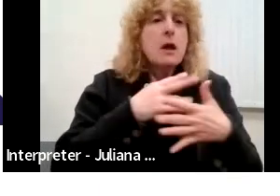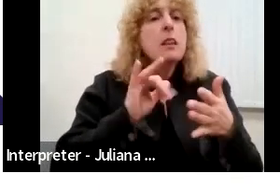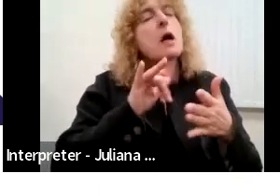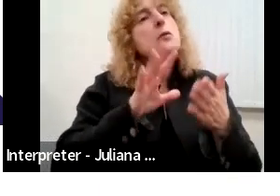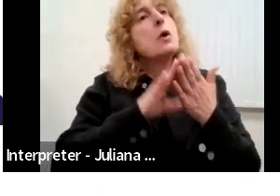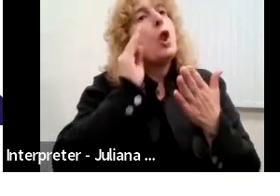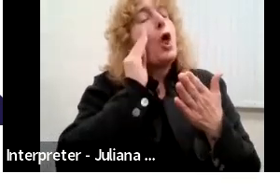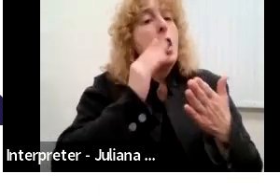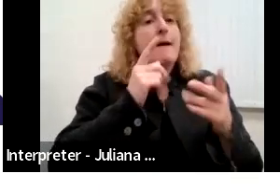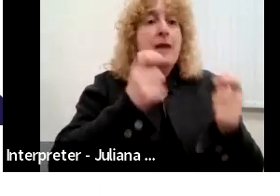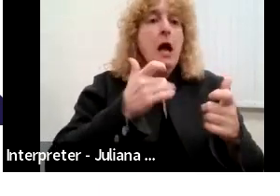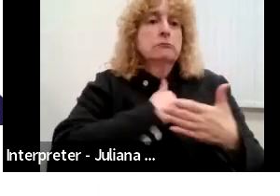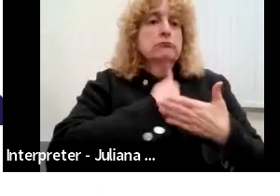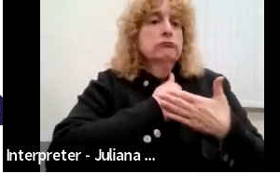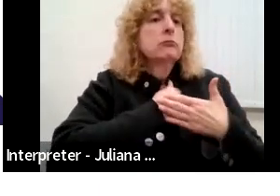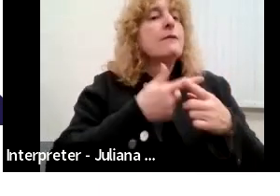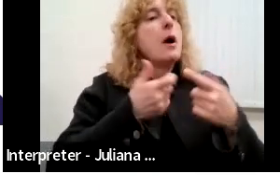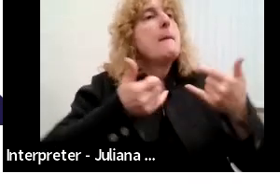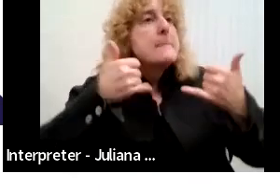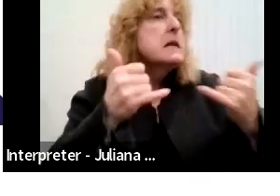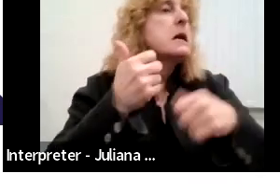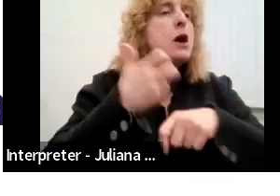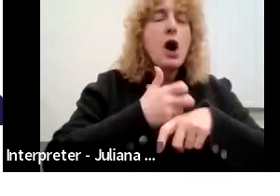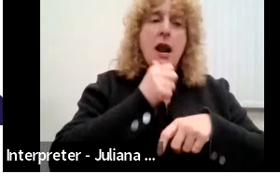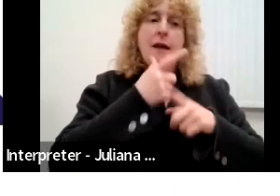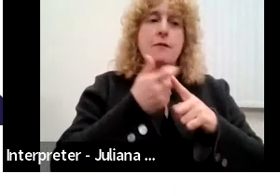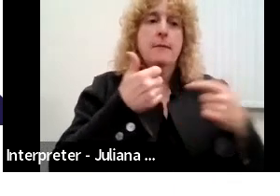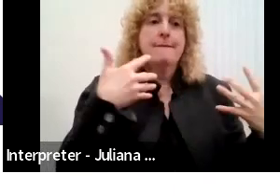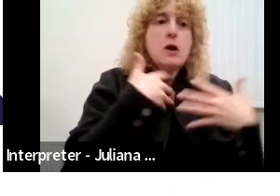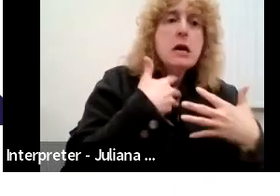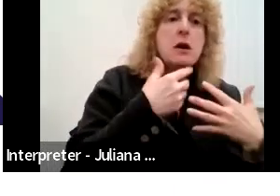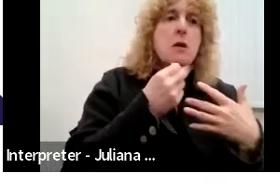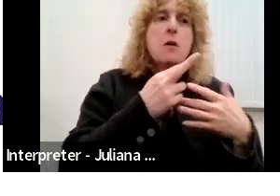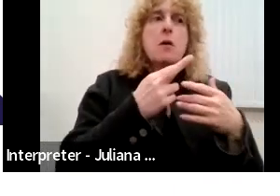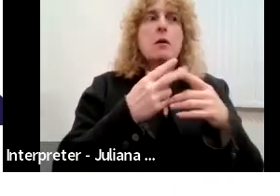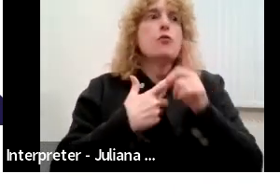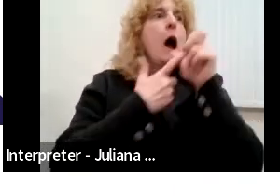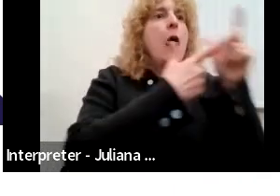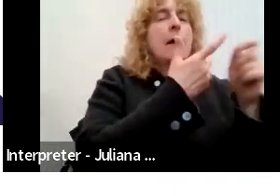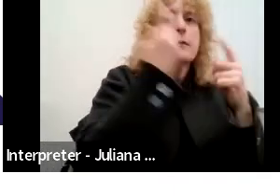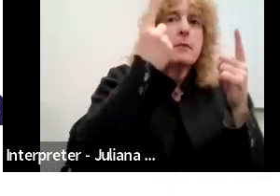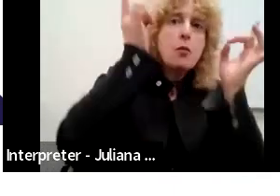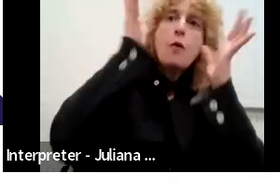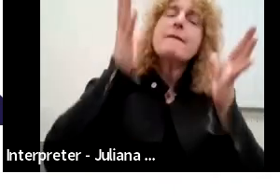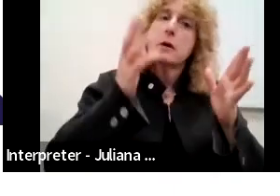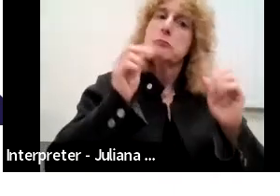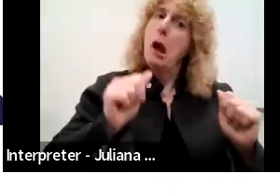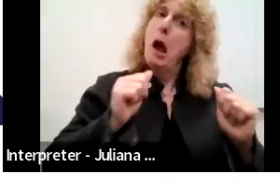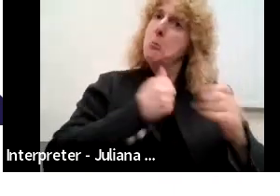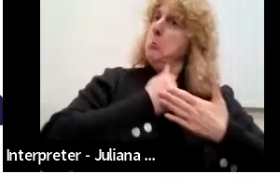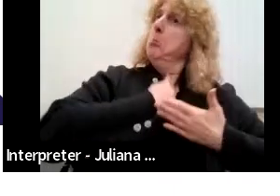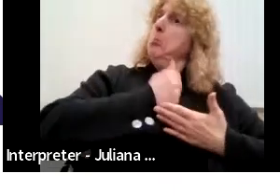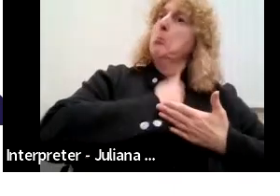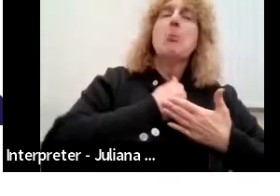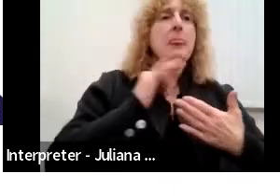be from playing hard, not from being afraid or running from a traumatic thing. Other